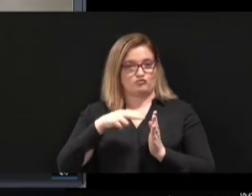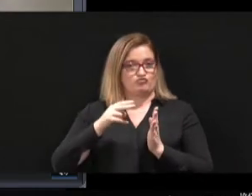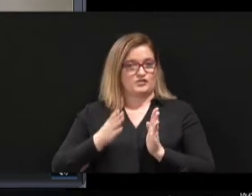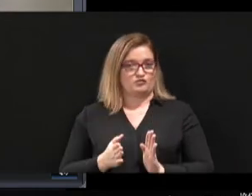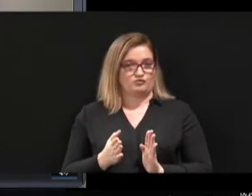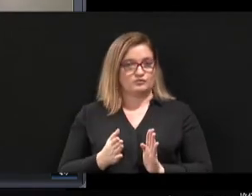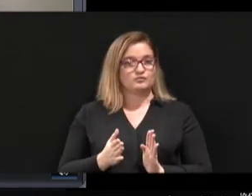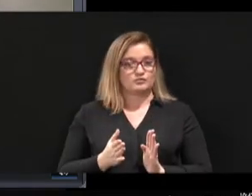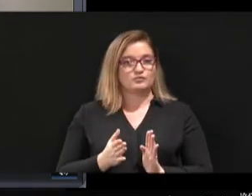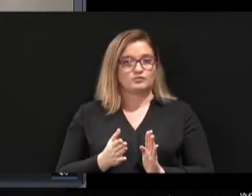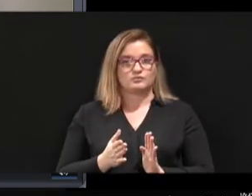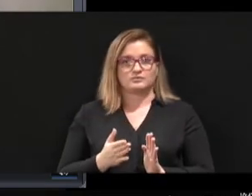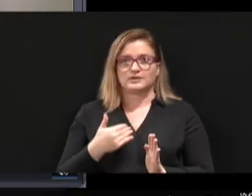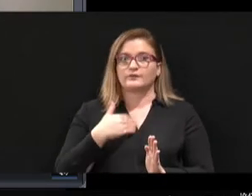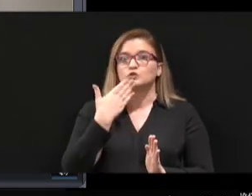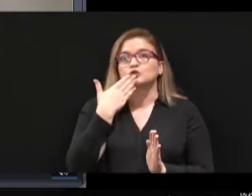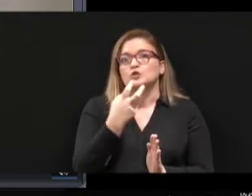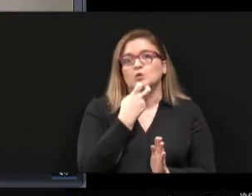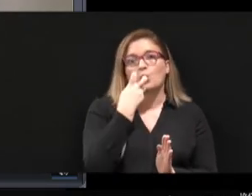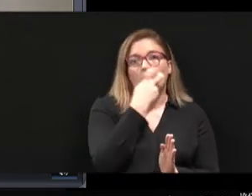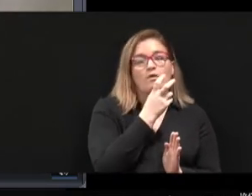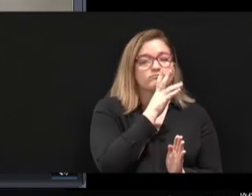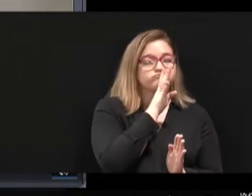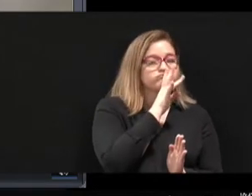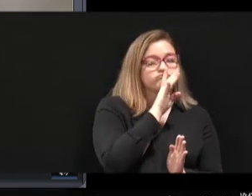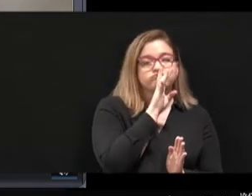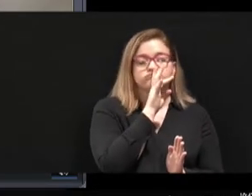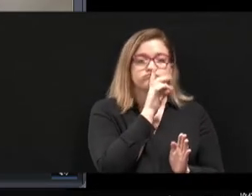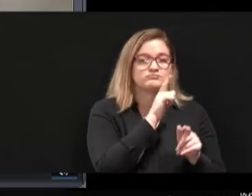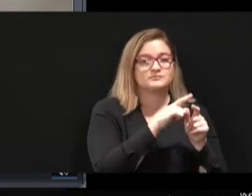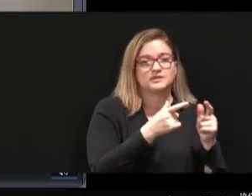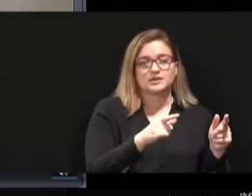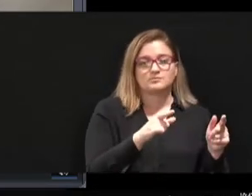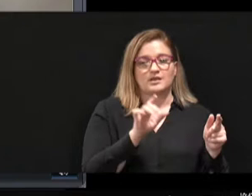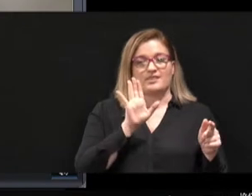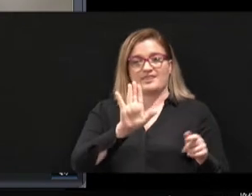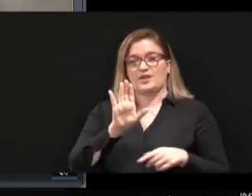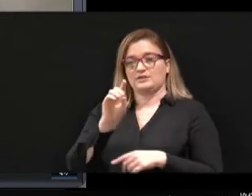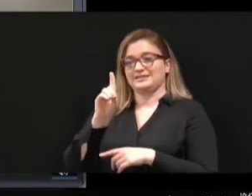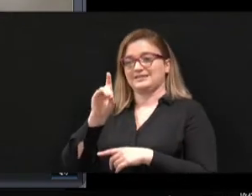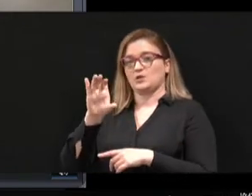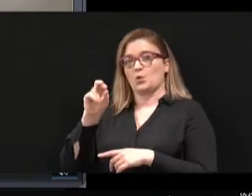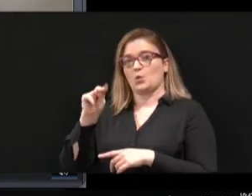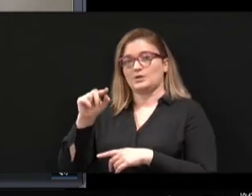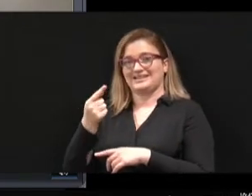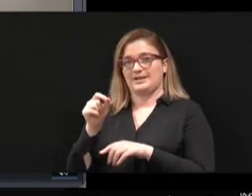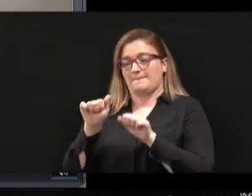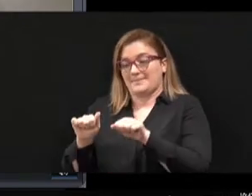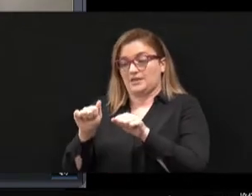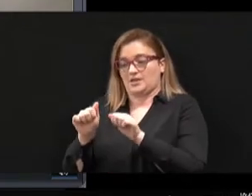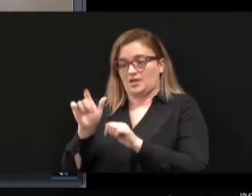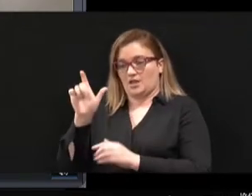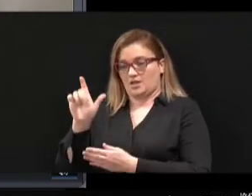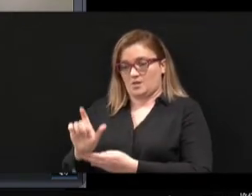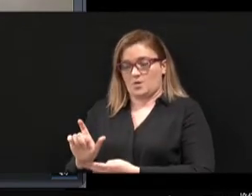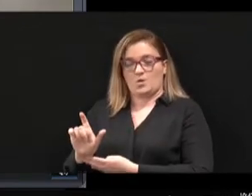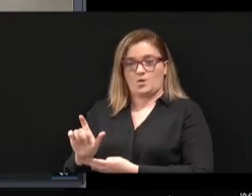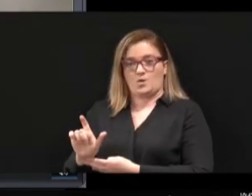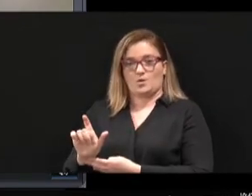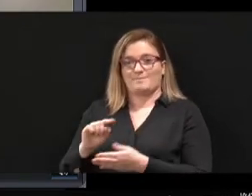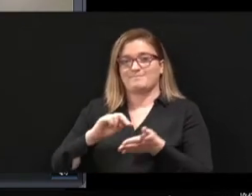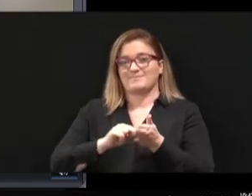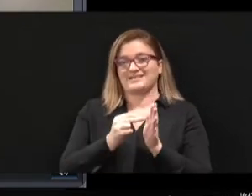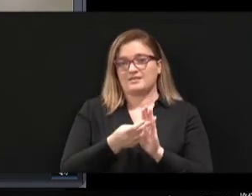who's got really good oral language, but their decoding ability is very low. And that's why their comprehension is